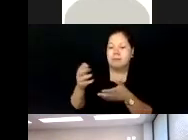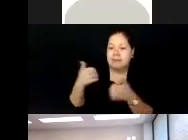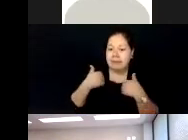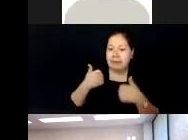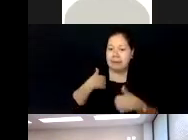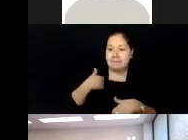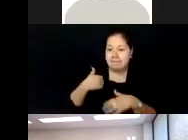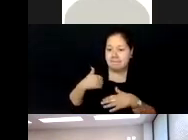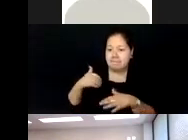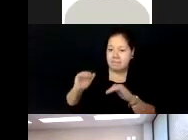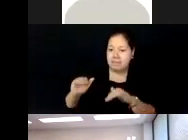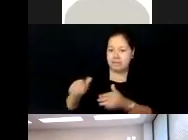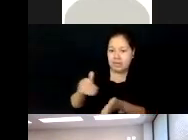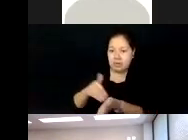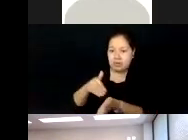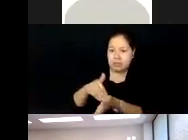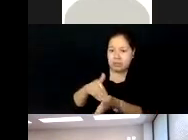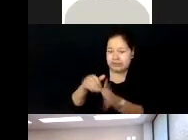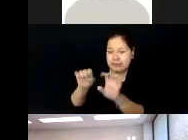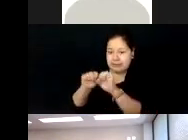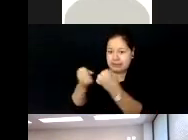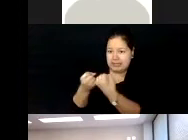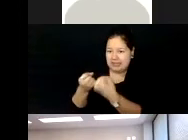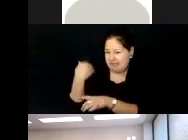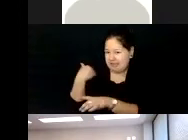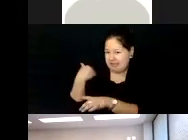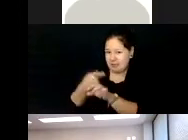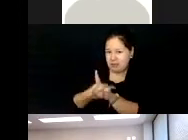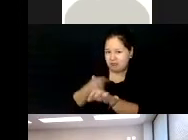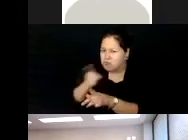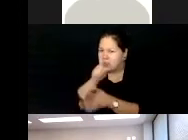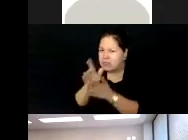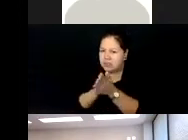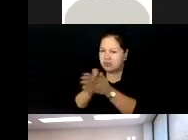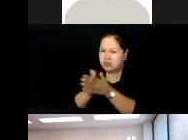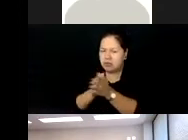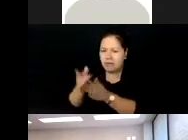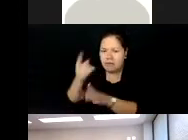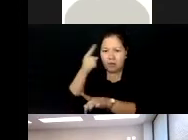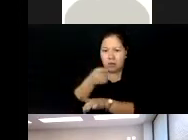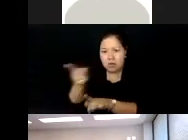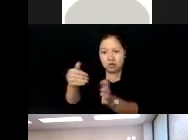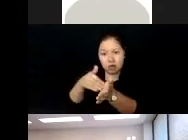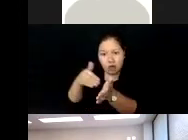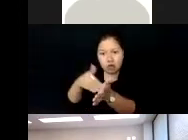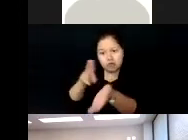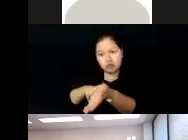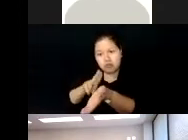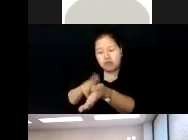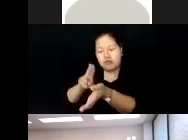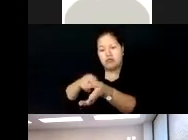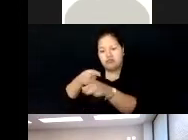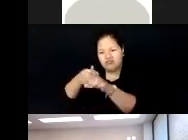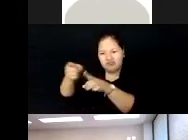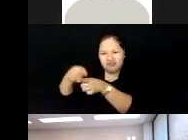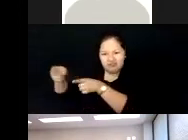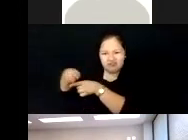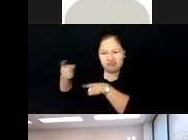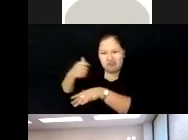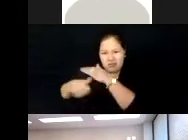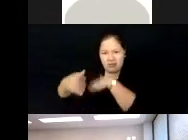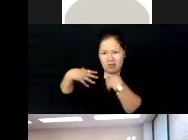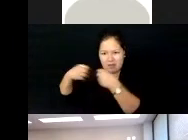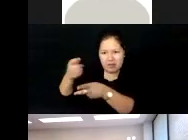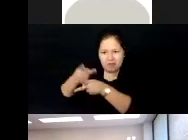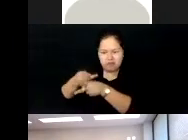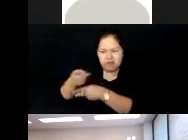there's incredible interest and really a desire on the part of practitioners and healthcare staff to really learn